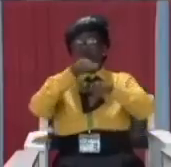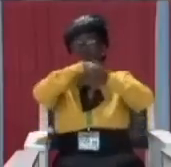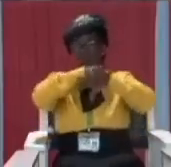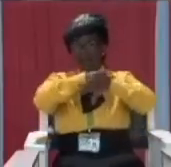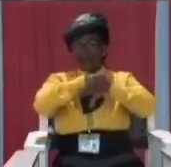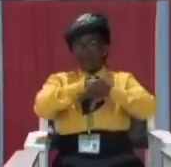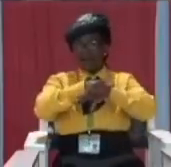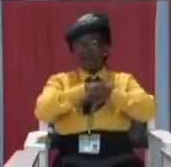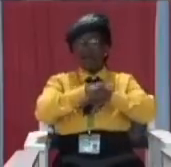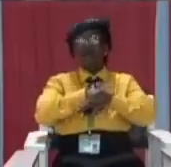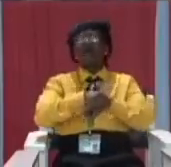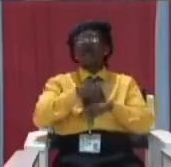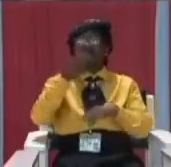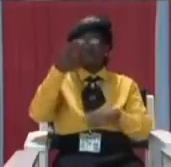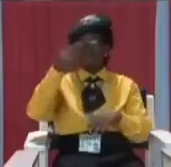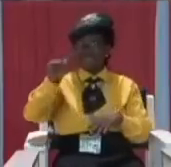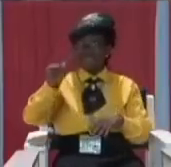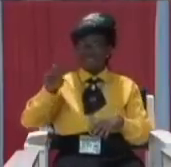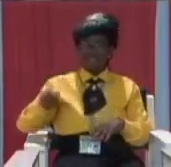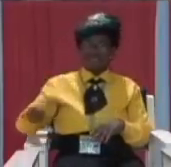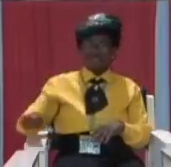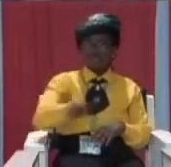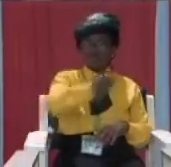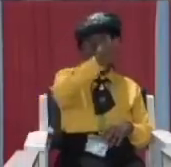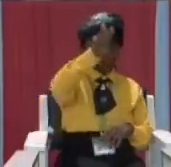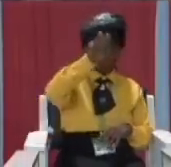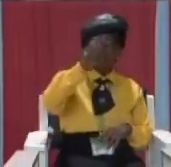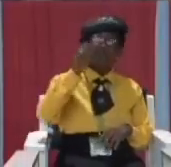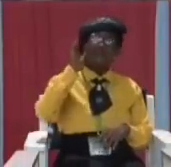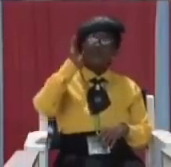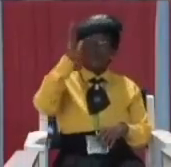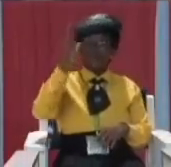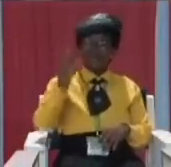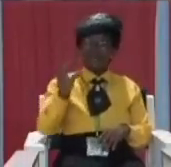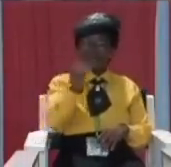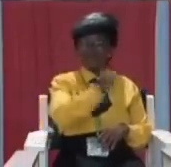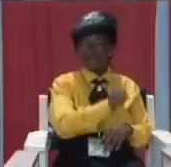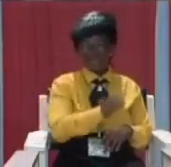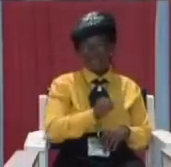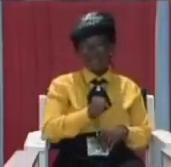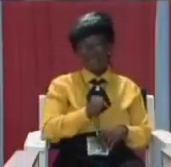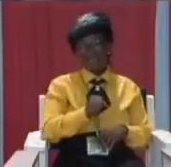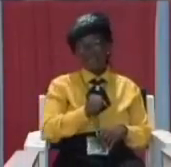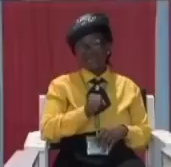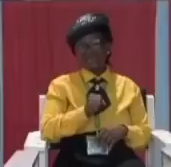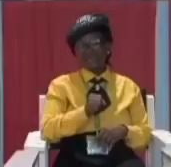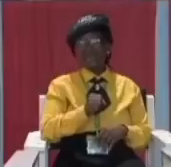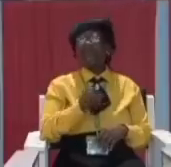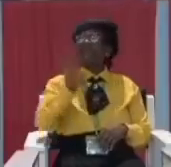the journey will take, at times, a little less than 8 hours.